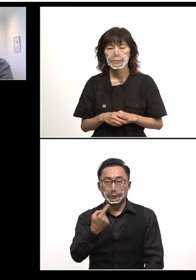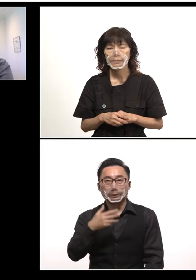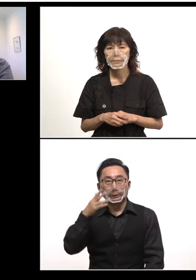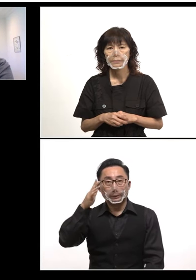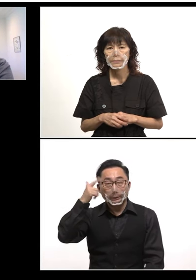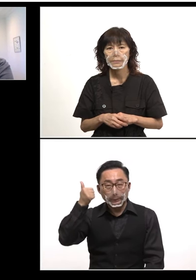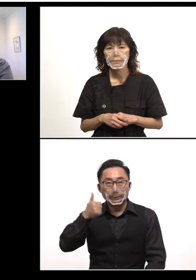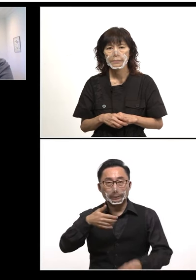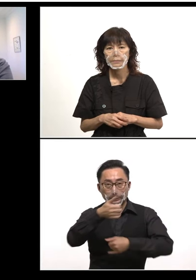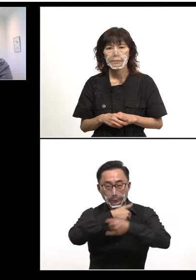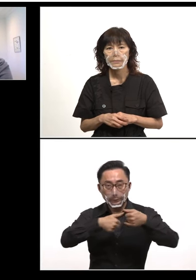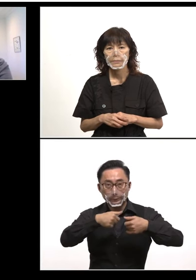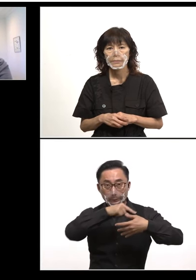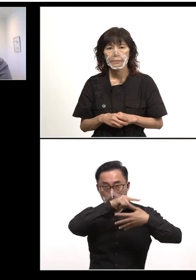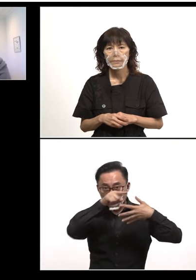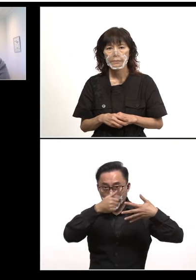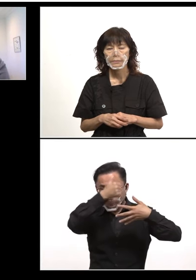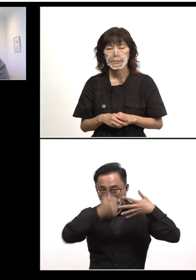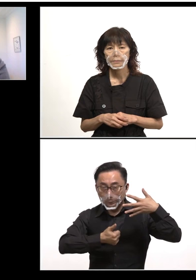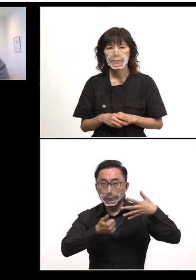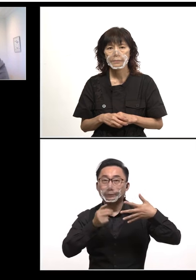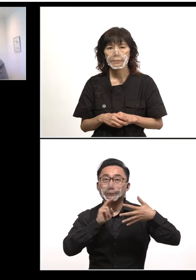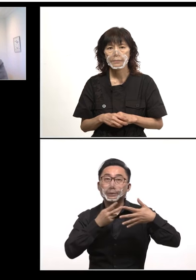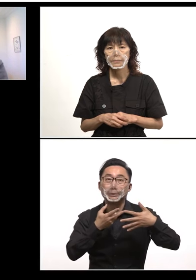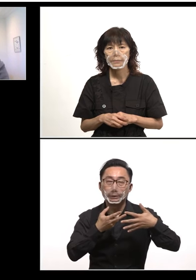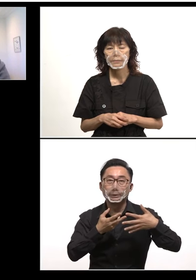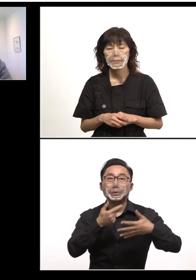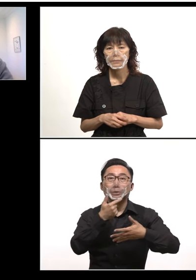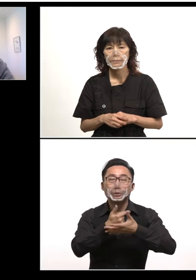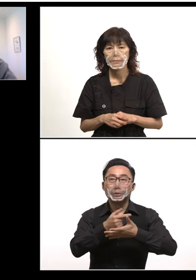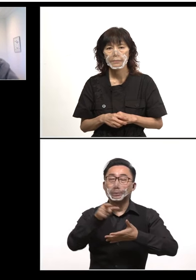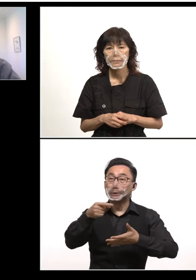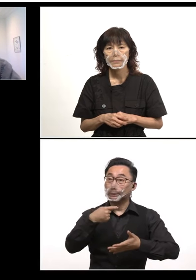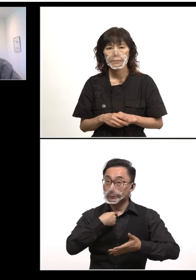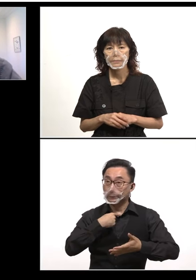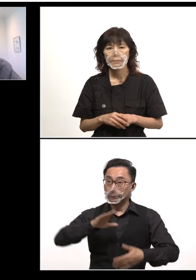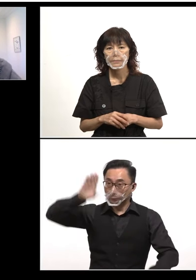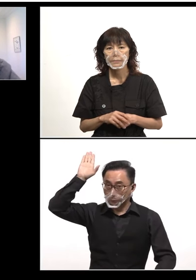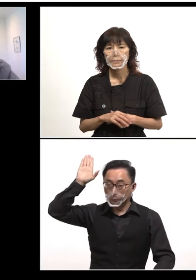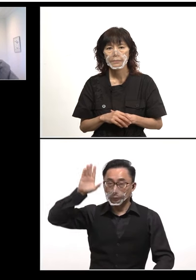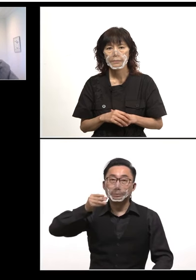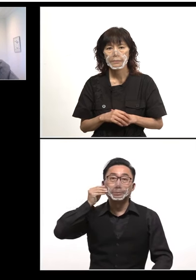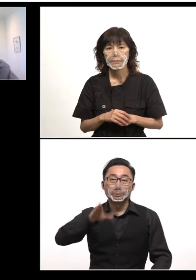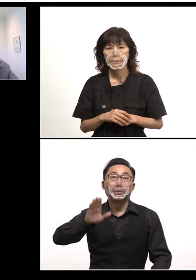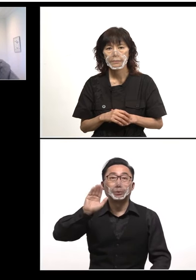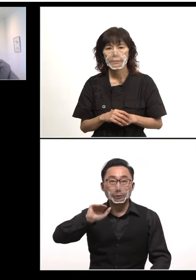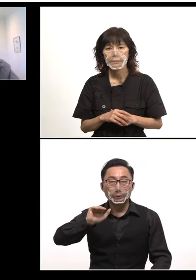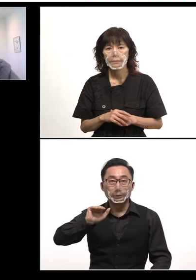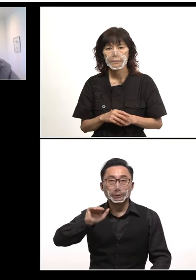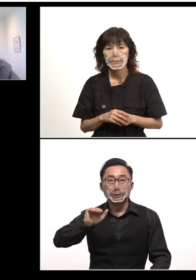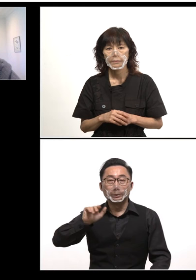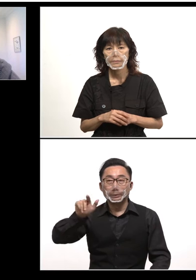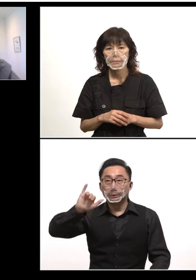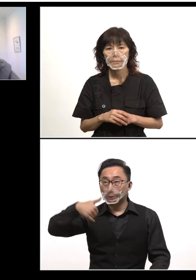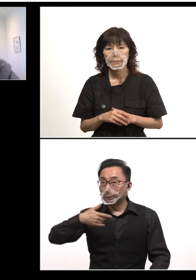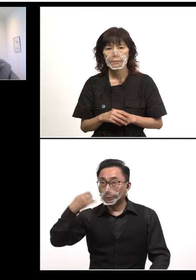people with special abilities know that, oh, they don't have to go through all these special hoops just to get